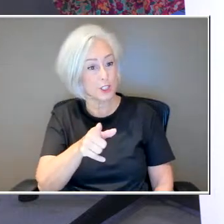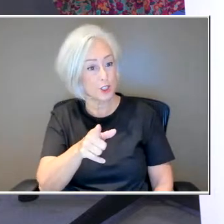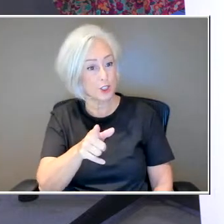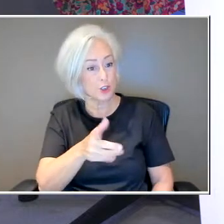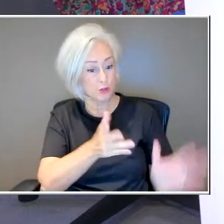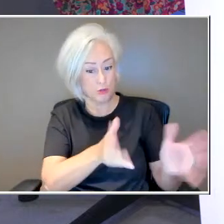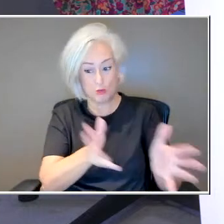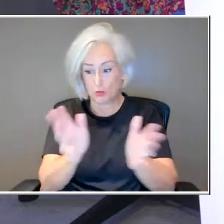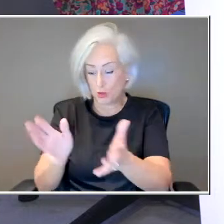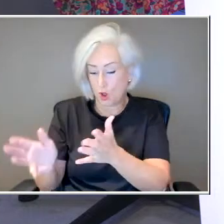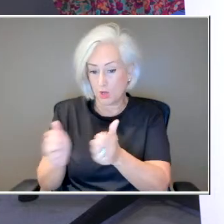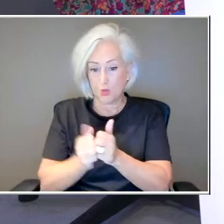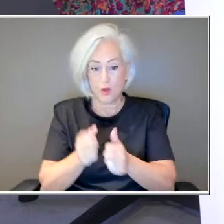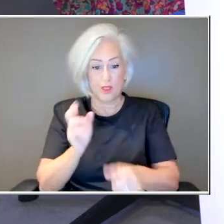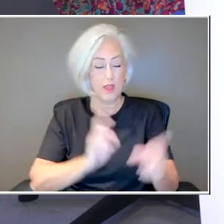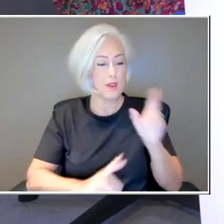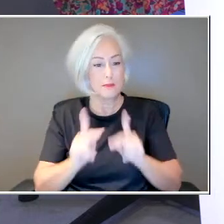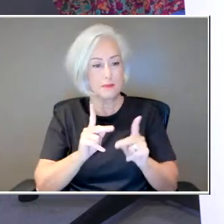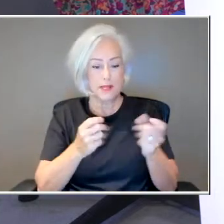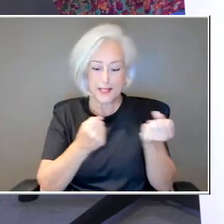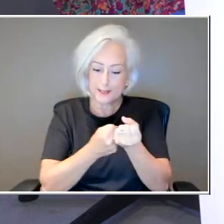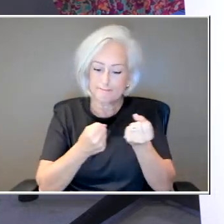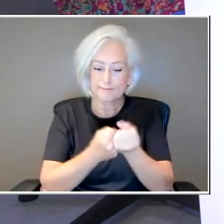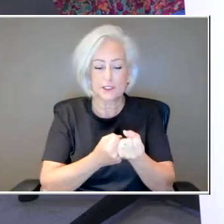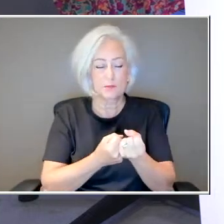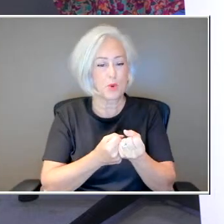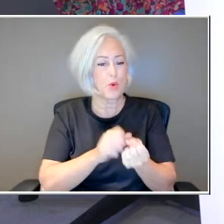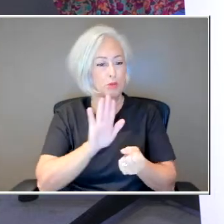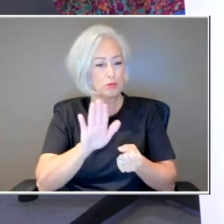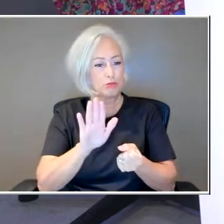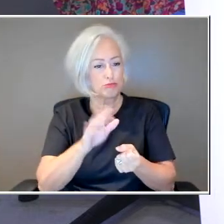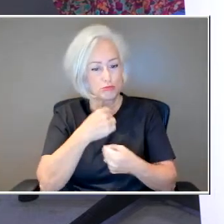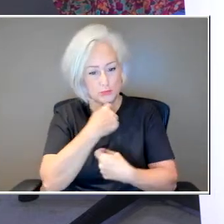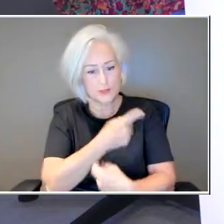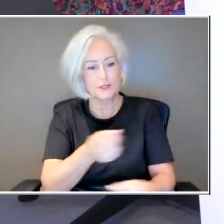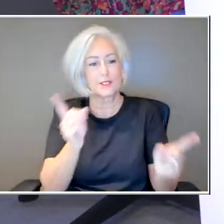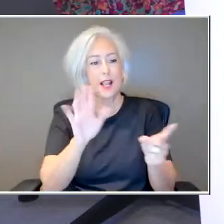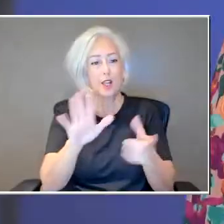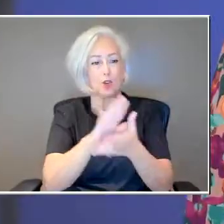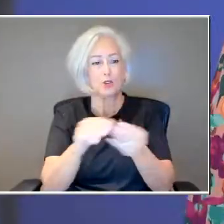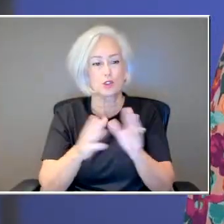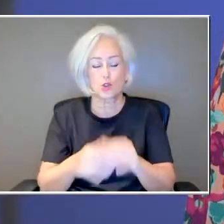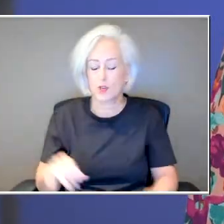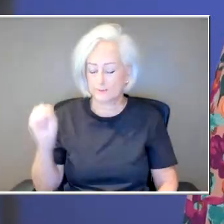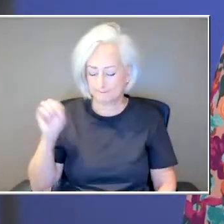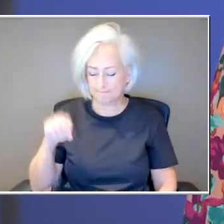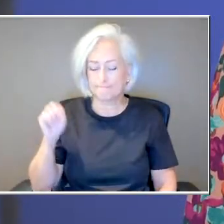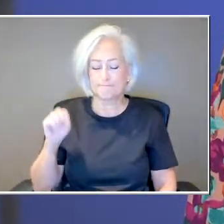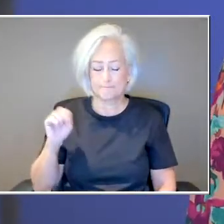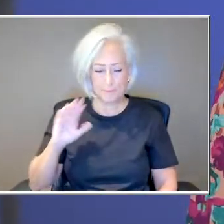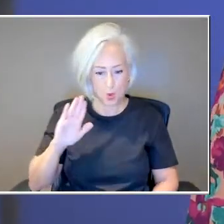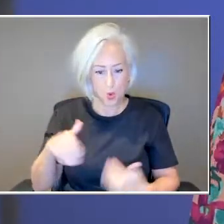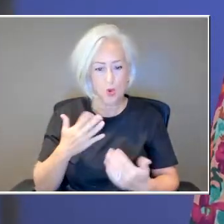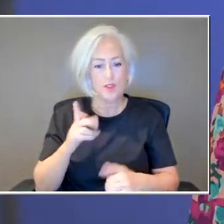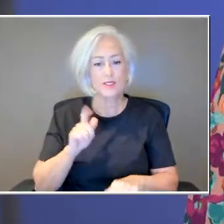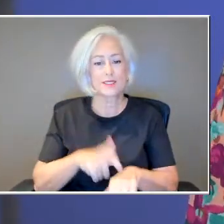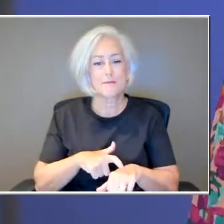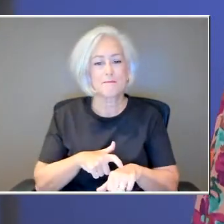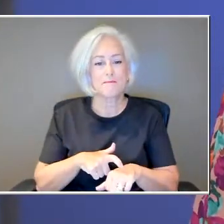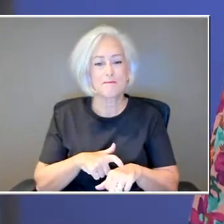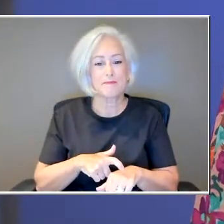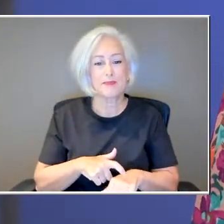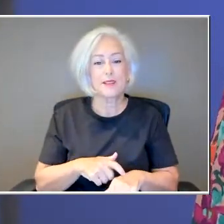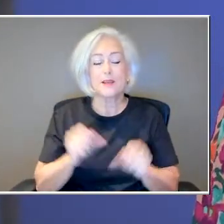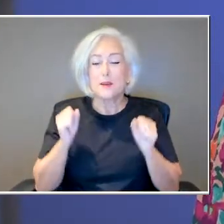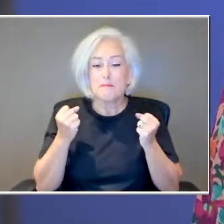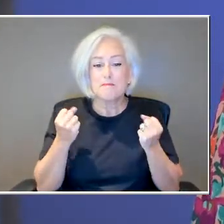to run into people who want to know more about your story? I do all the time, all the time. And, you know, a lot of people are just like, I'm inspired